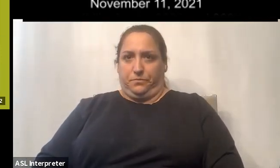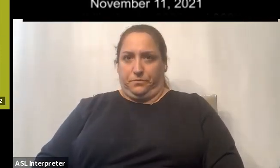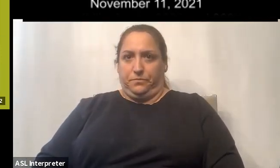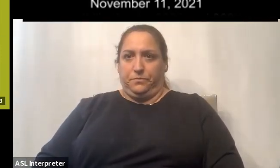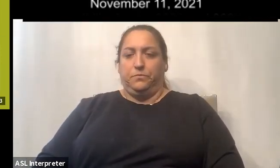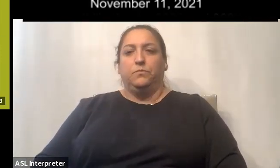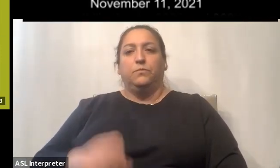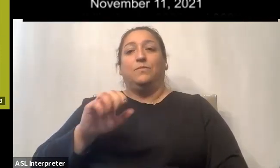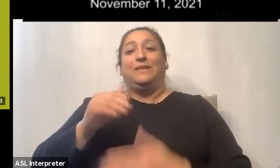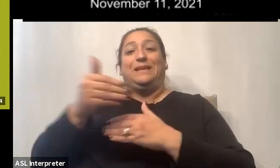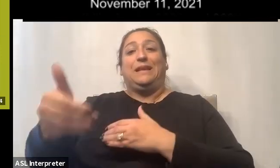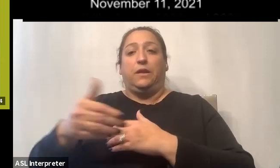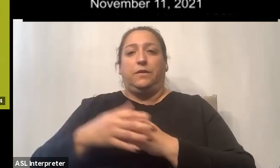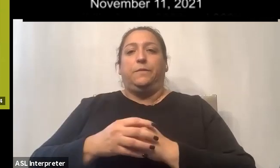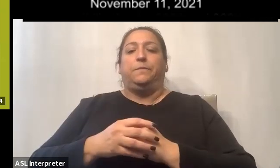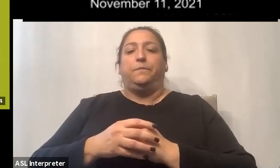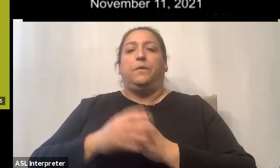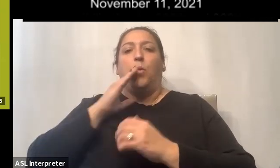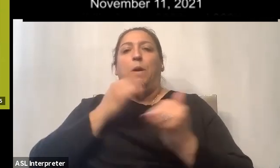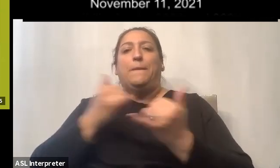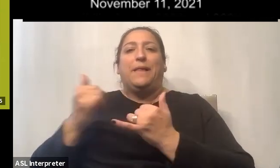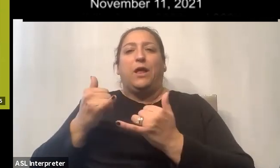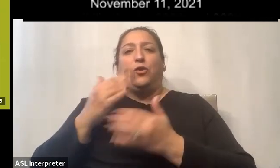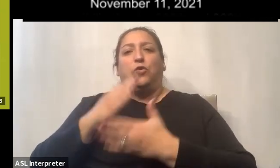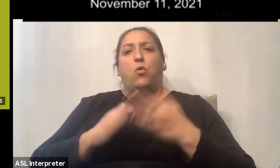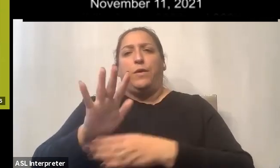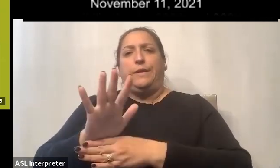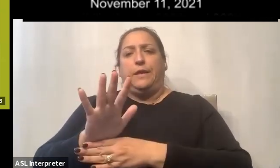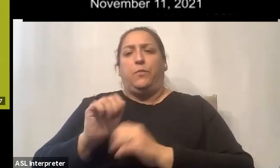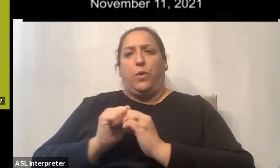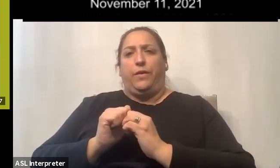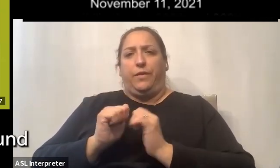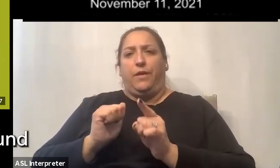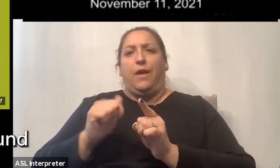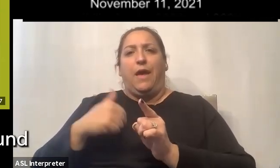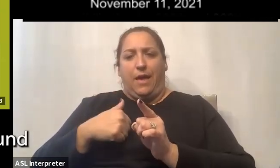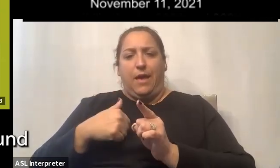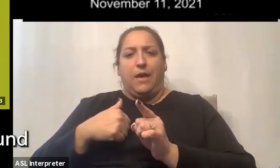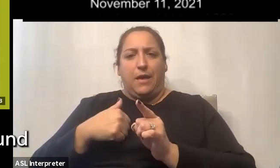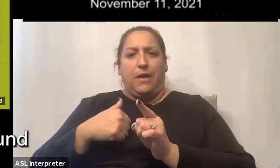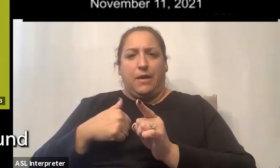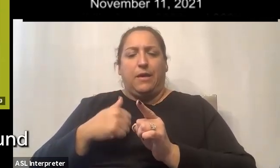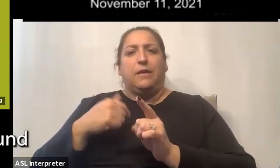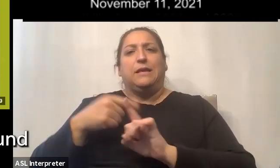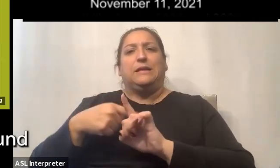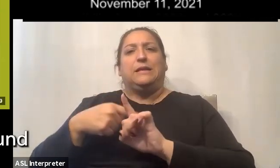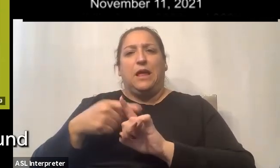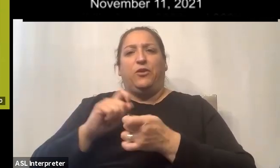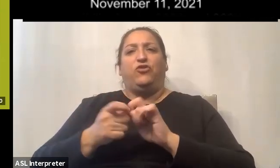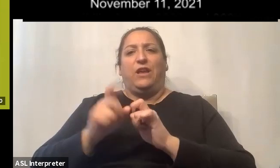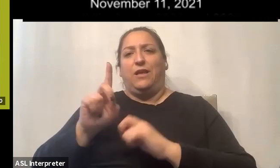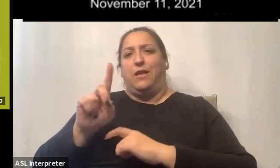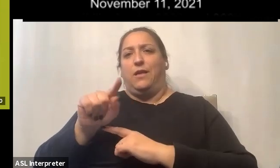So next, I'll play a small clip where I have converted some climate change data to